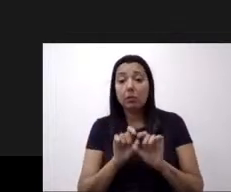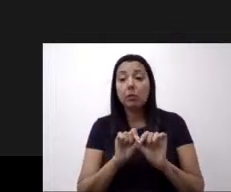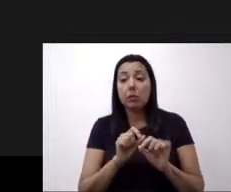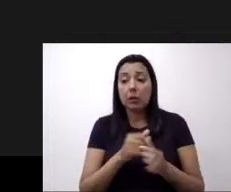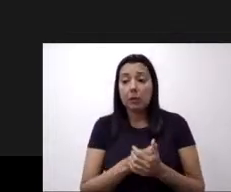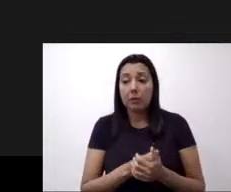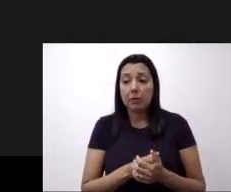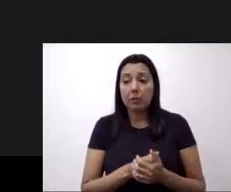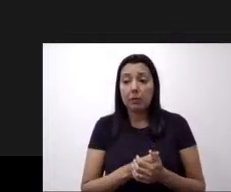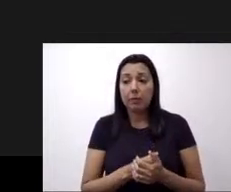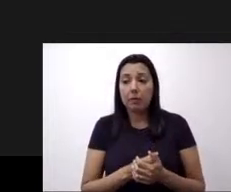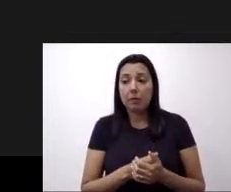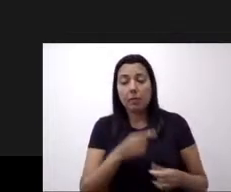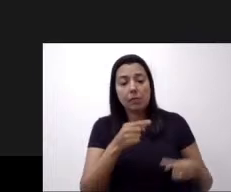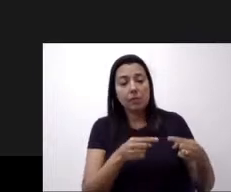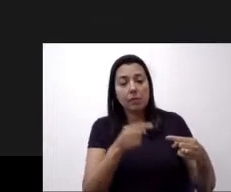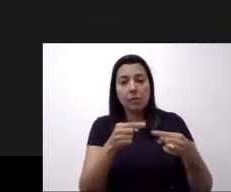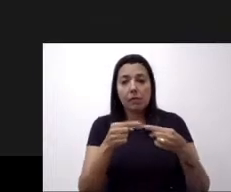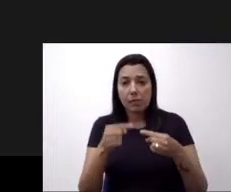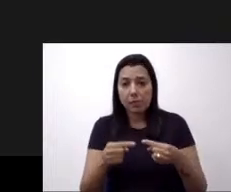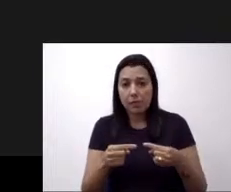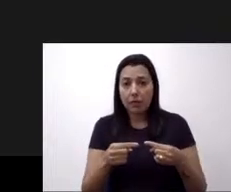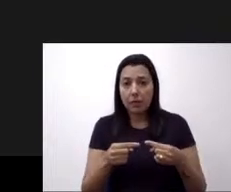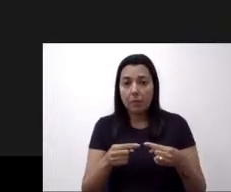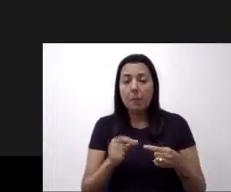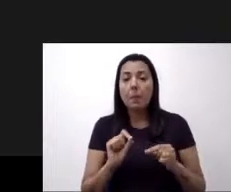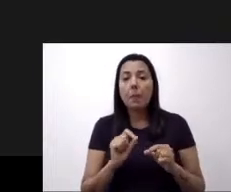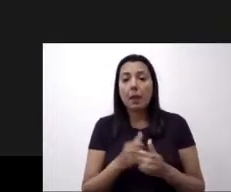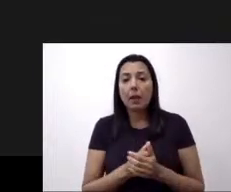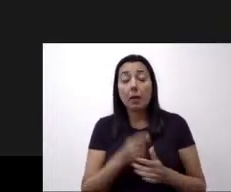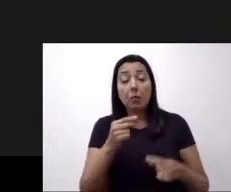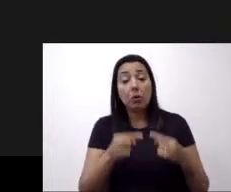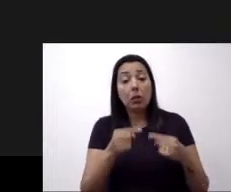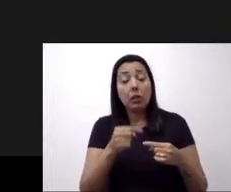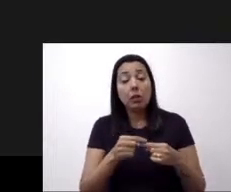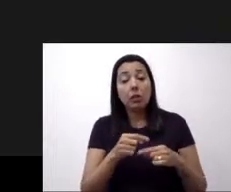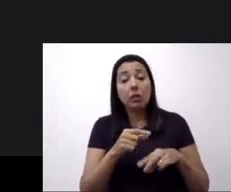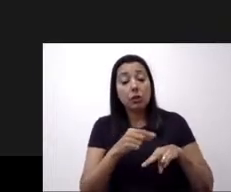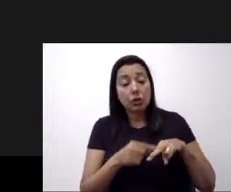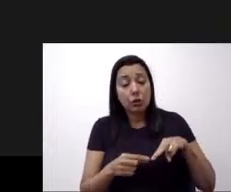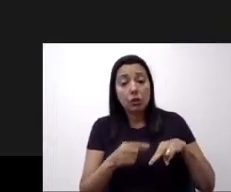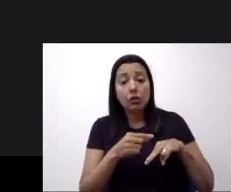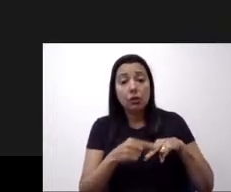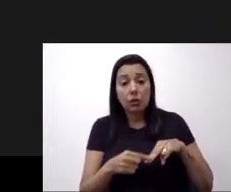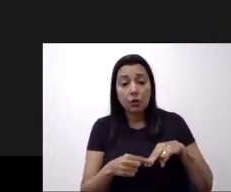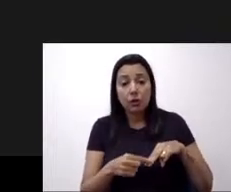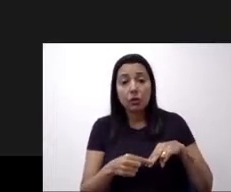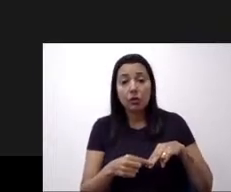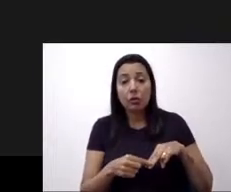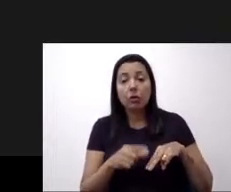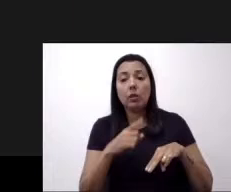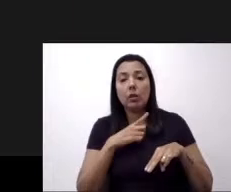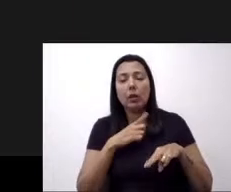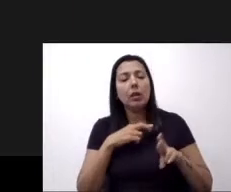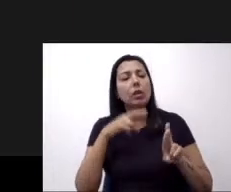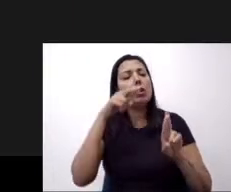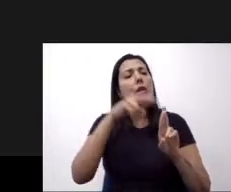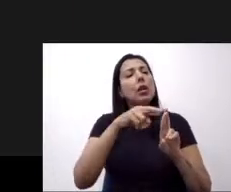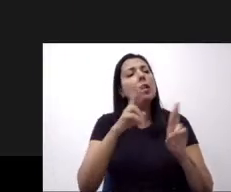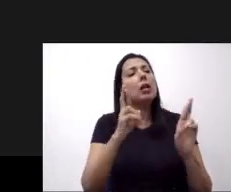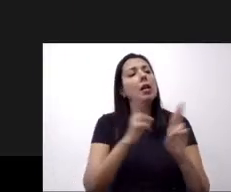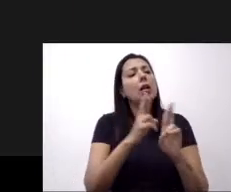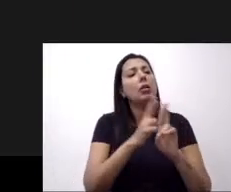Balmer-Kao, gender policies aim at acting on gender relations, but not necessarily in